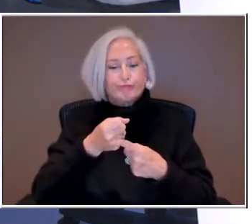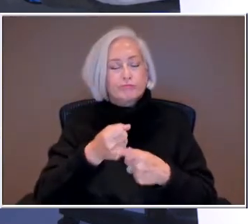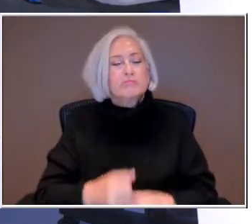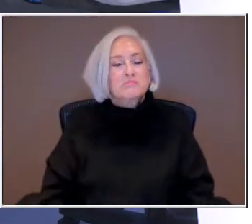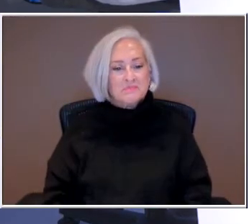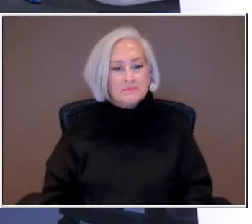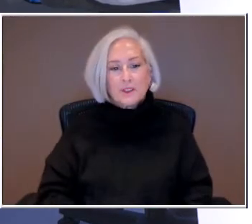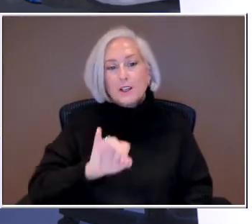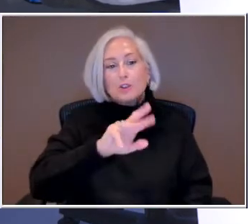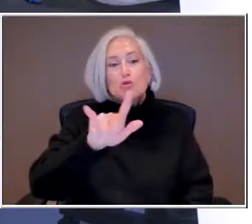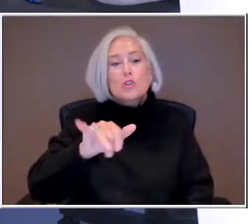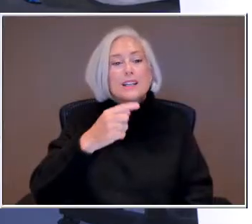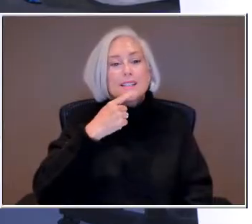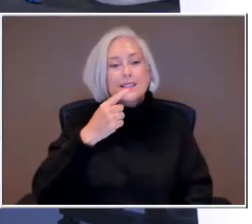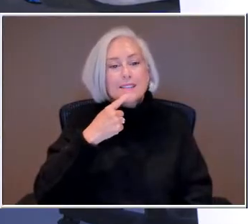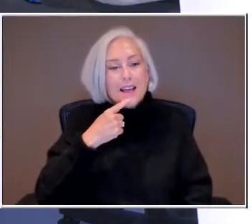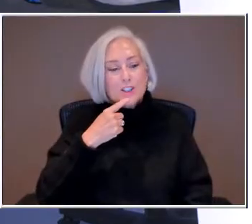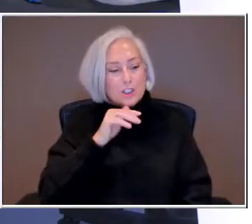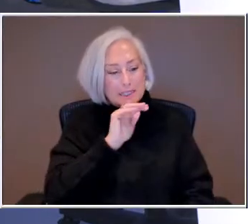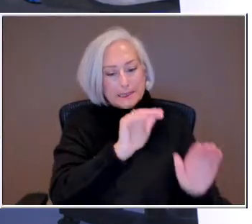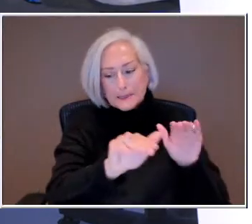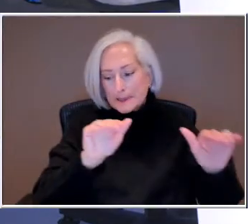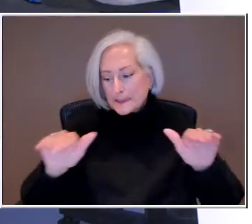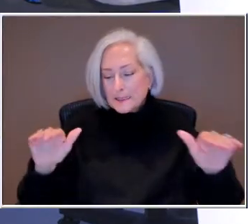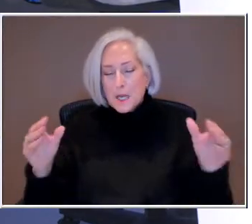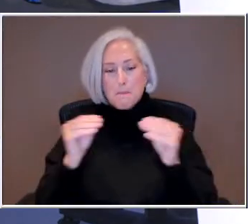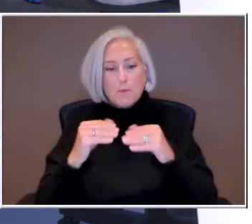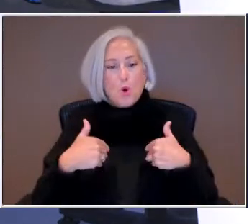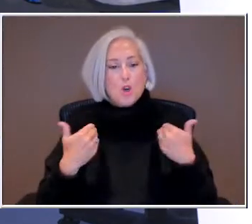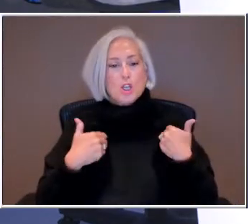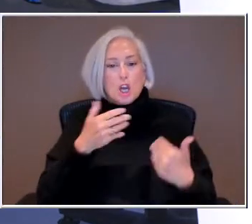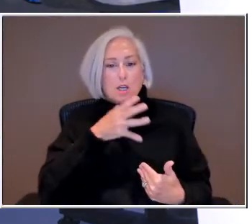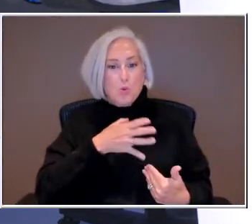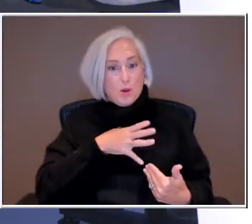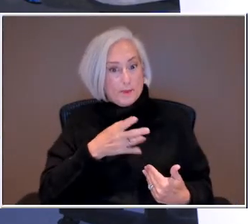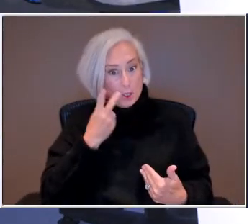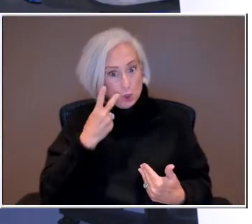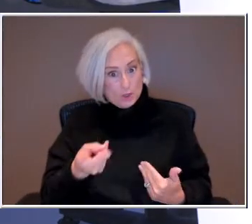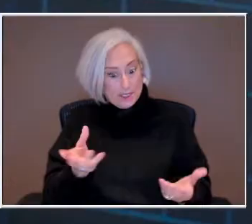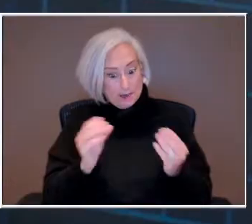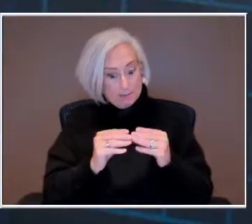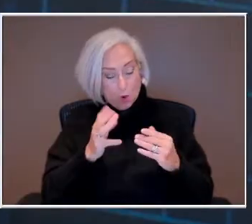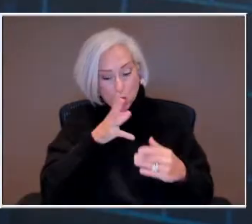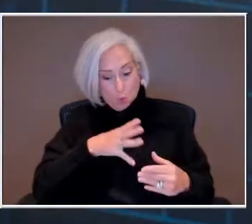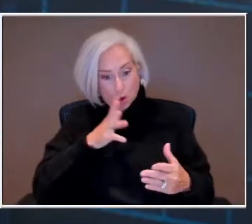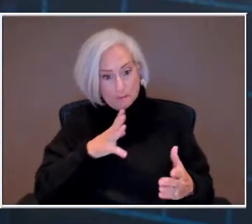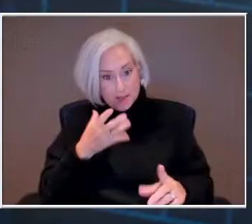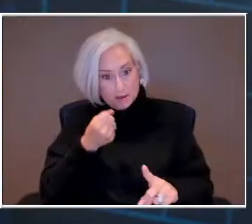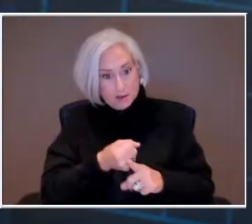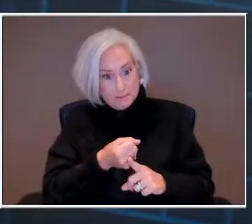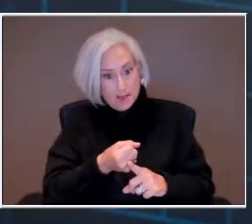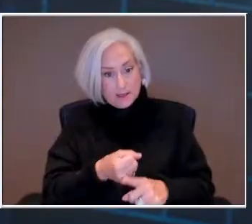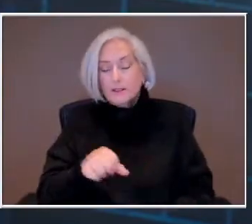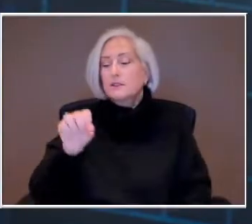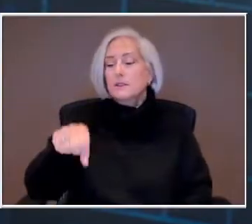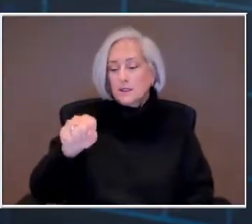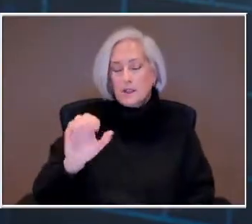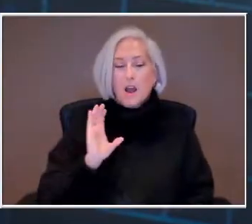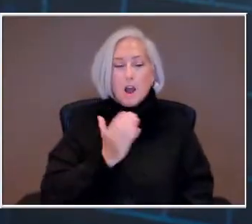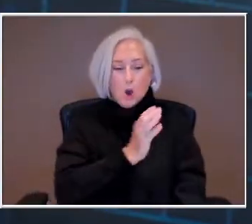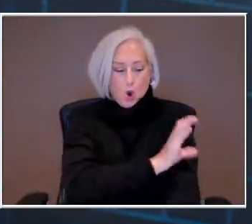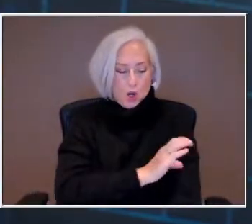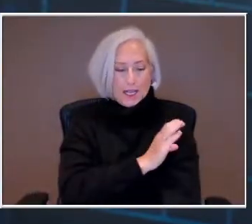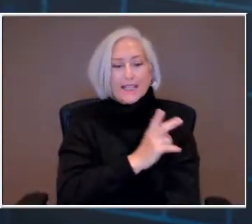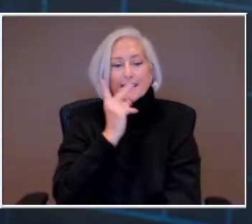more younger women. Is it true that we're seeing an increase in women? Yeah, so we are seeing in our clinic this disparity of